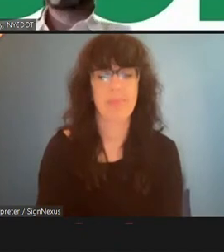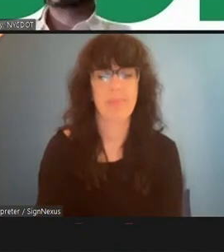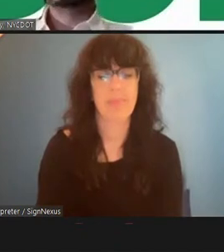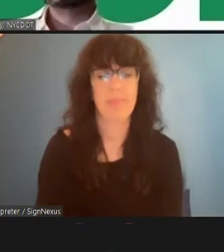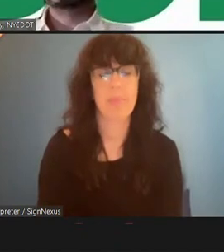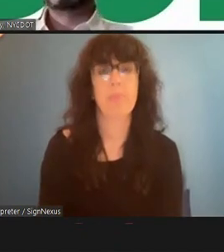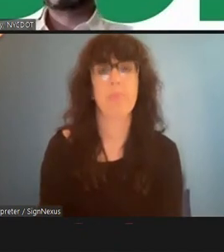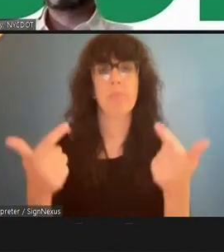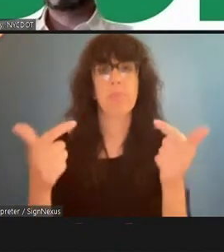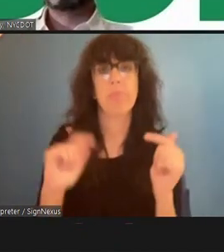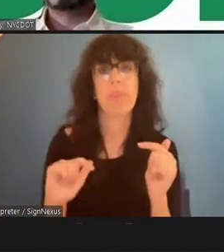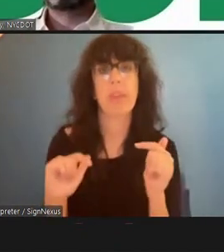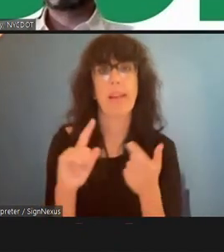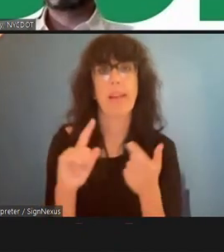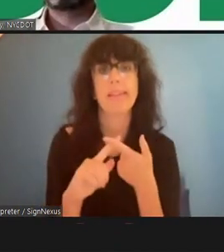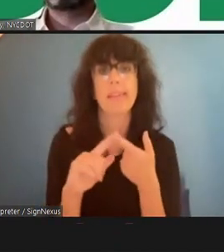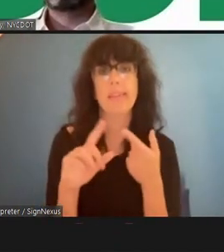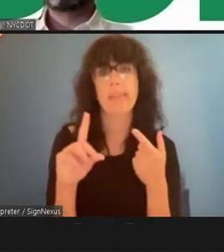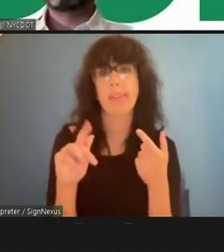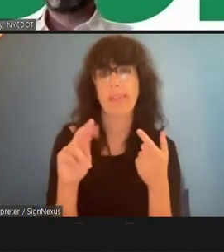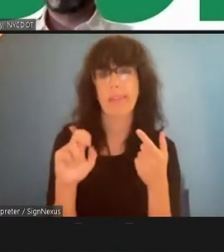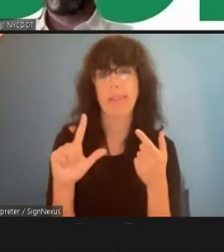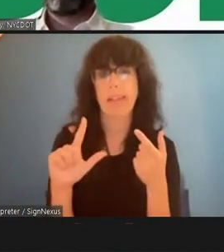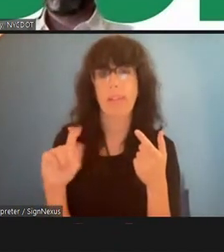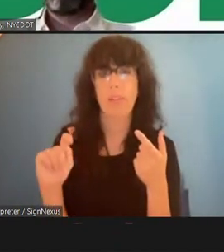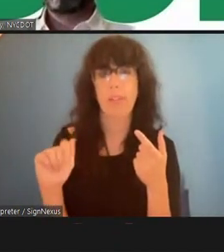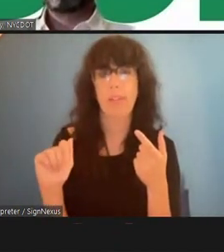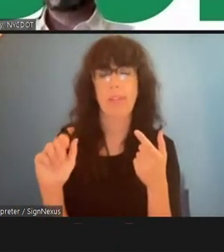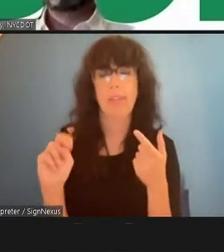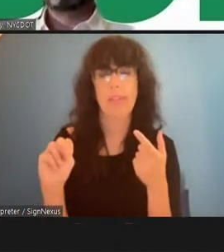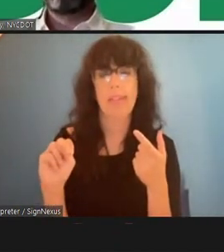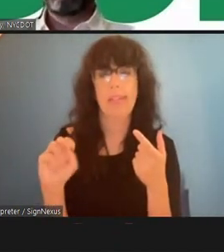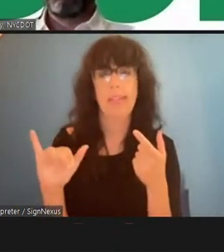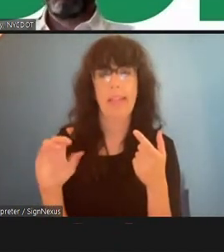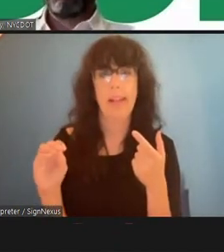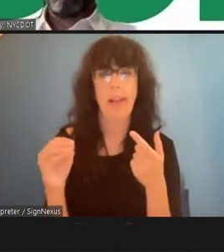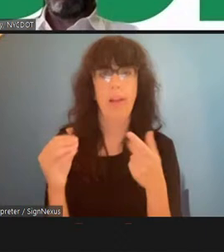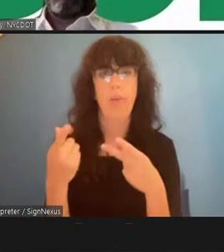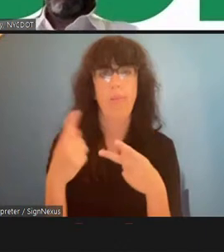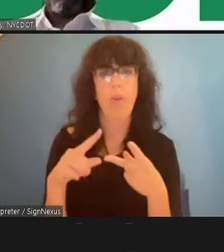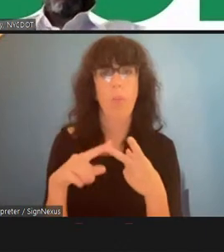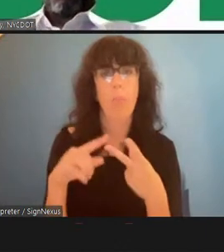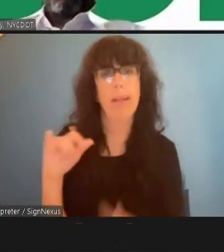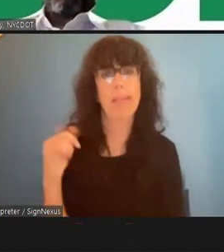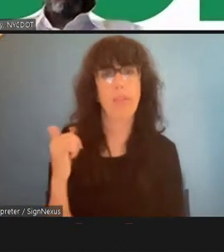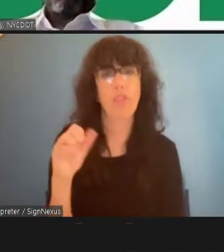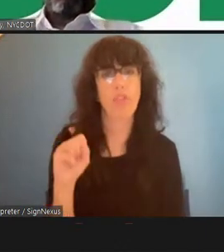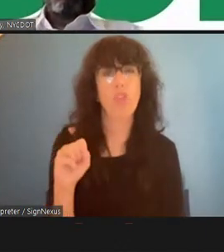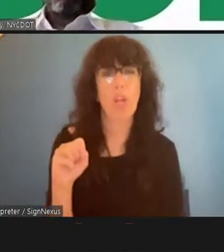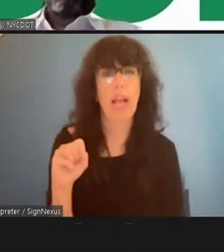our next speaker is daniel tay now followed by jaspel sedu